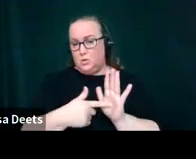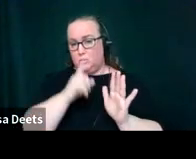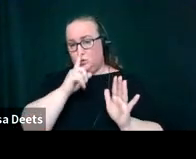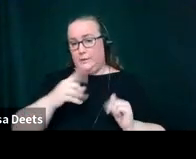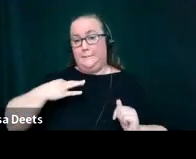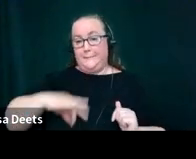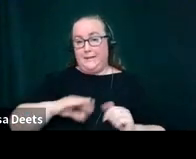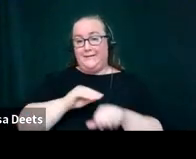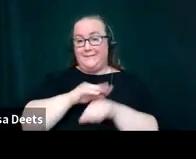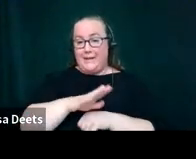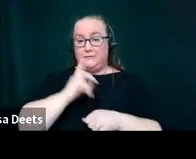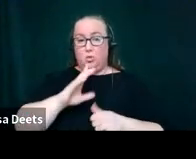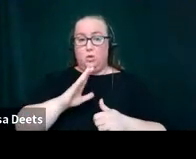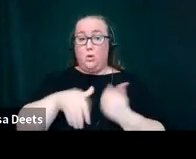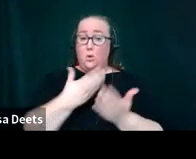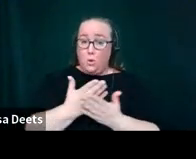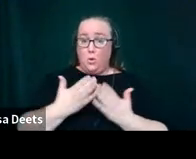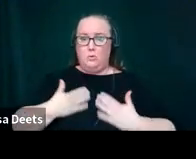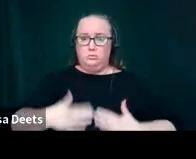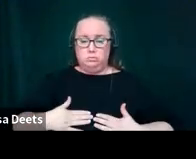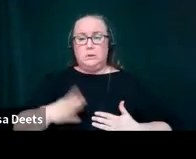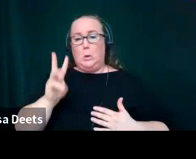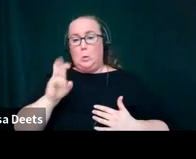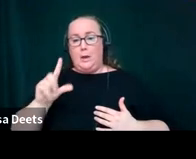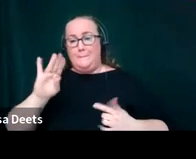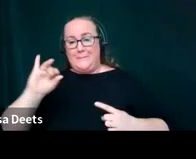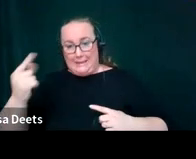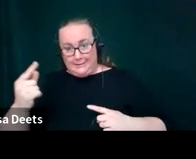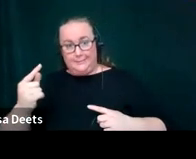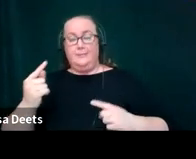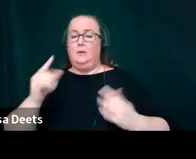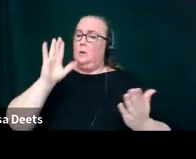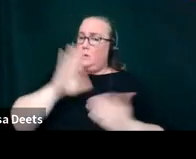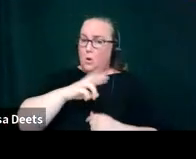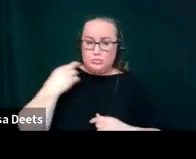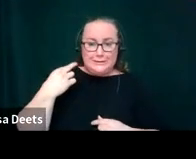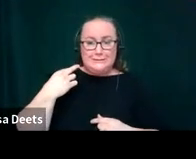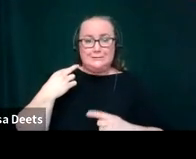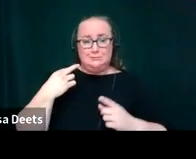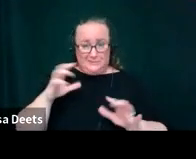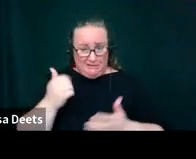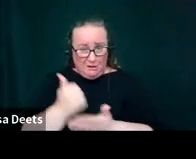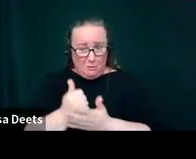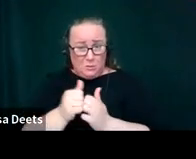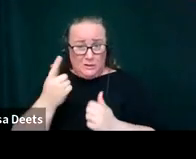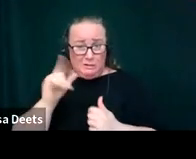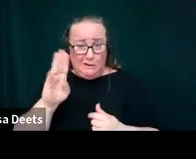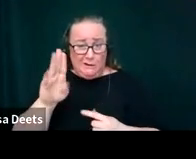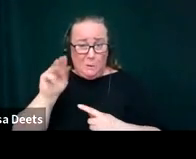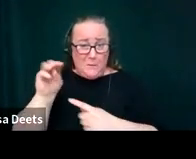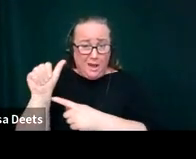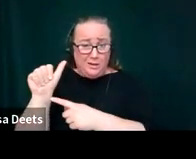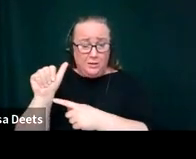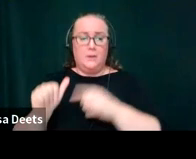for overall well-being. It's non-invasive, it's low risk. Does it do anything in glaucoma? So in this